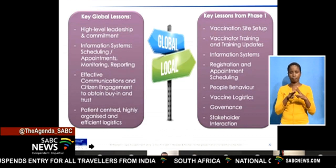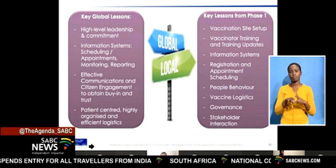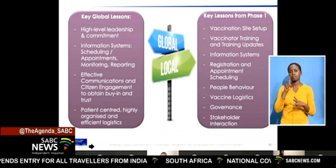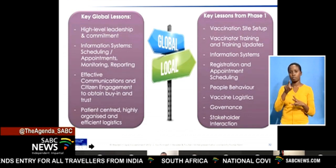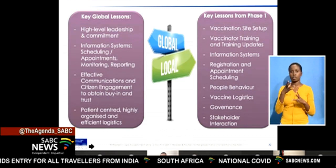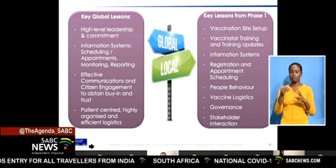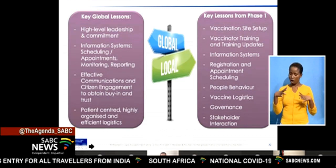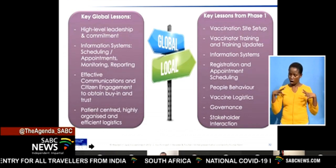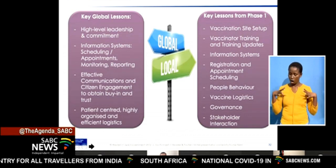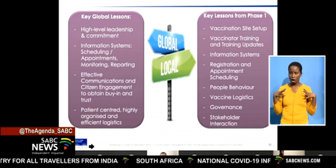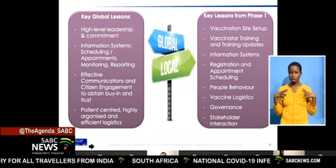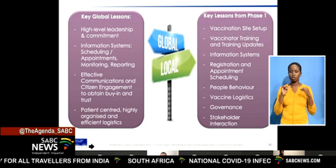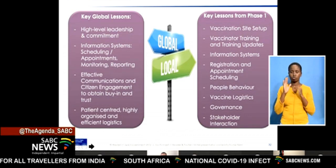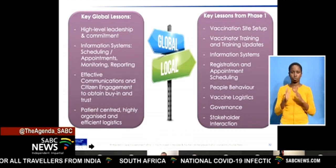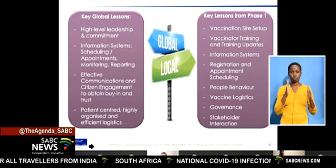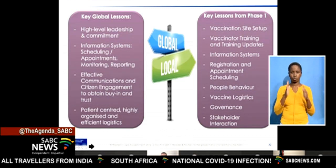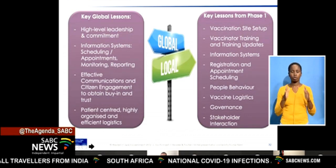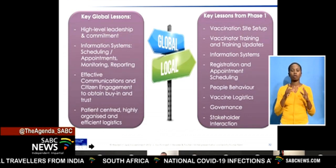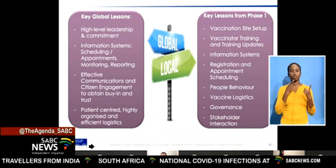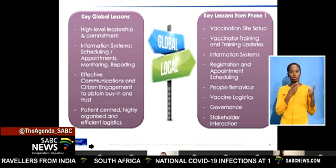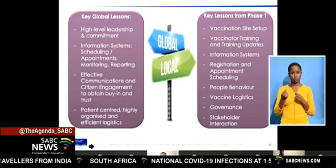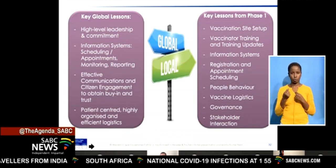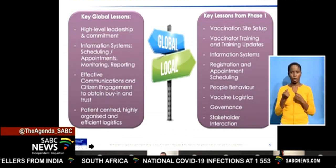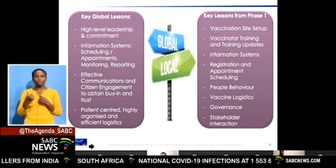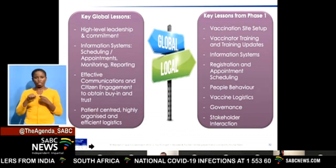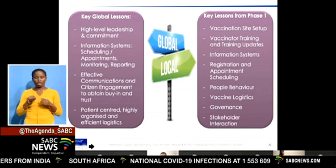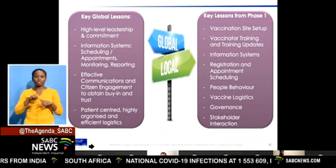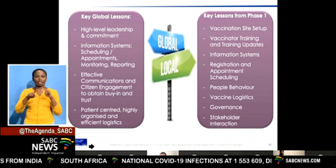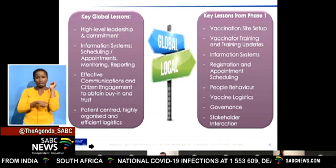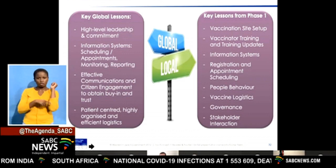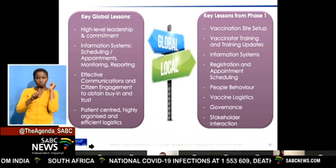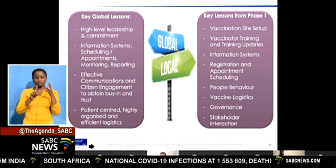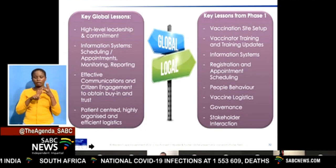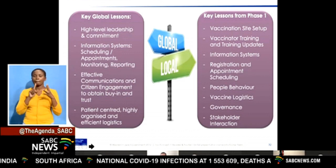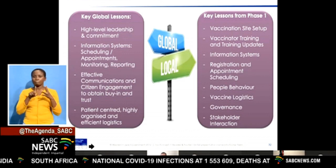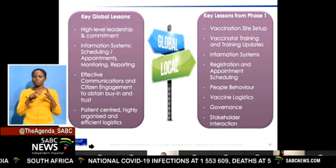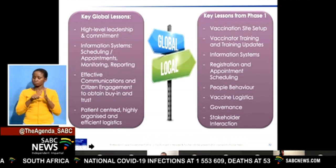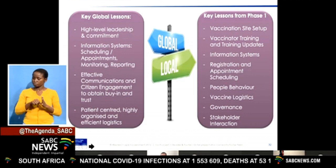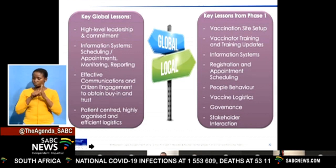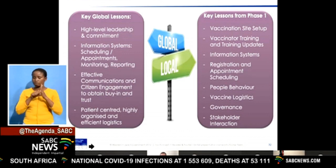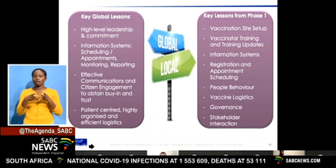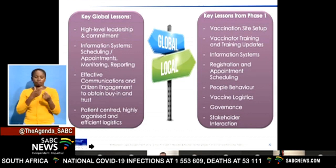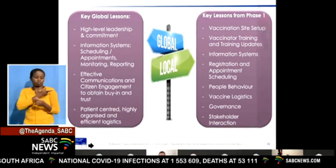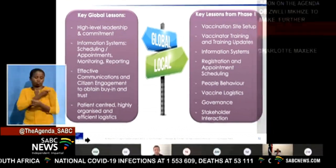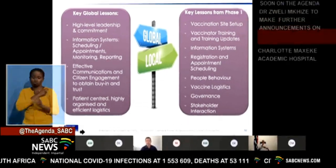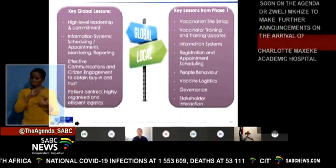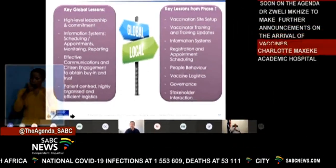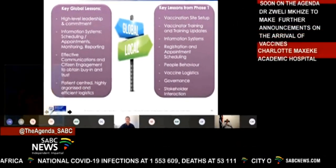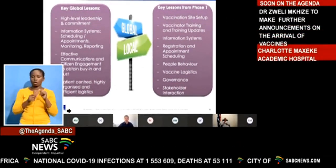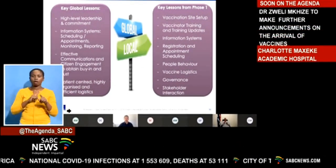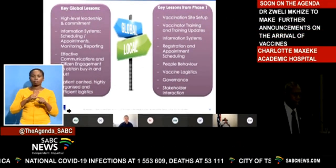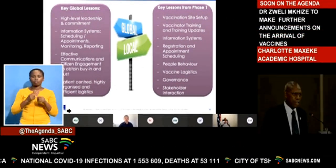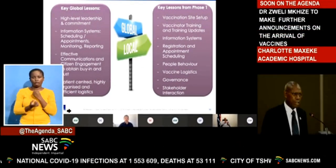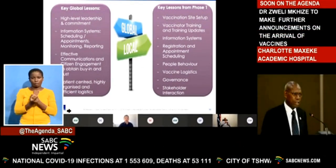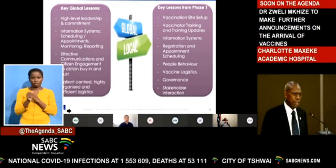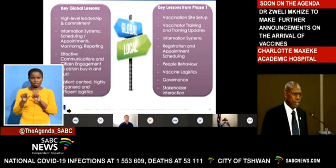being the key to having a successful vaccination program. We've learned from the Sisonke vaccine a lot of things that